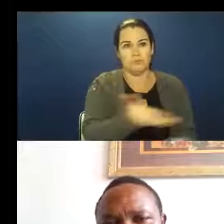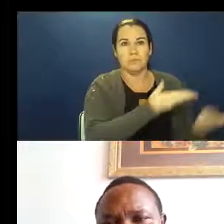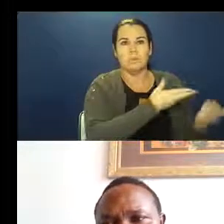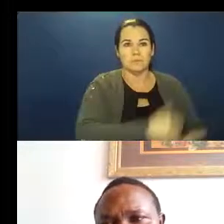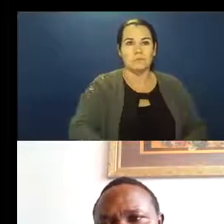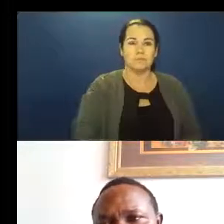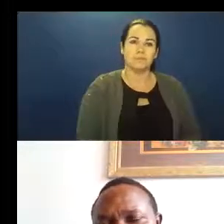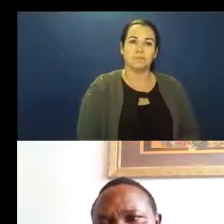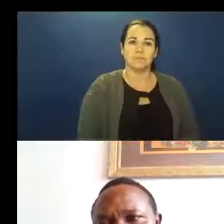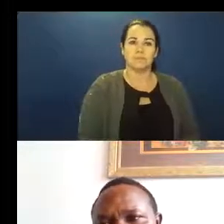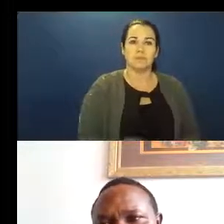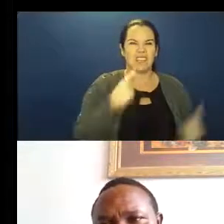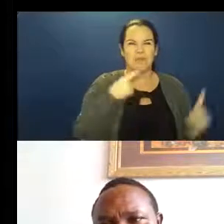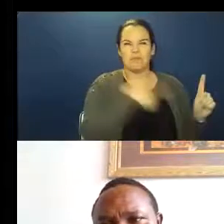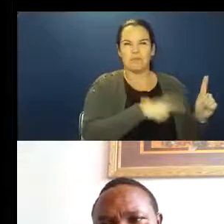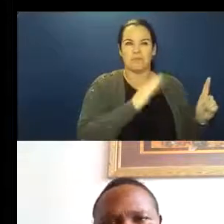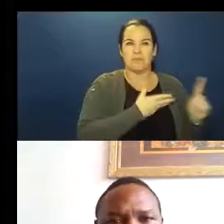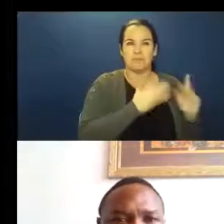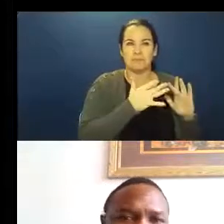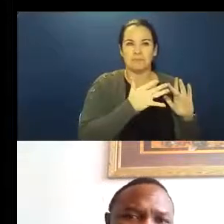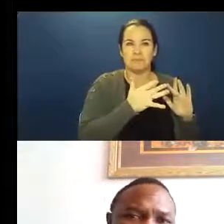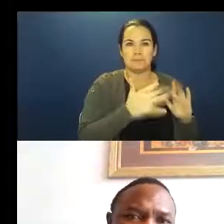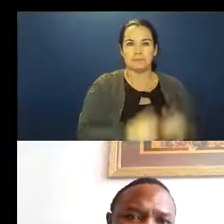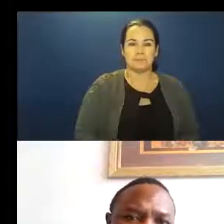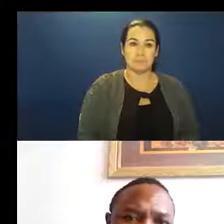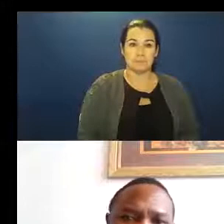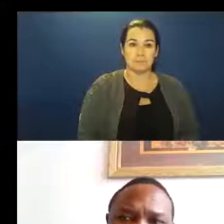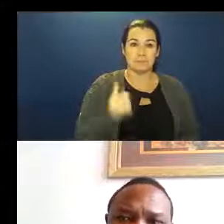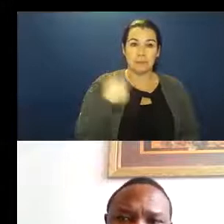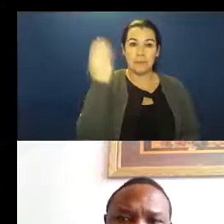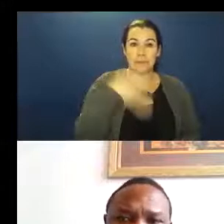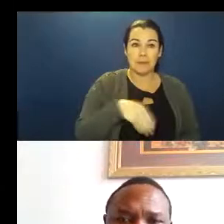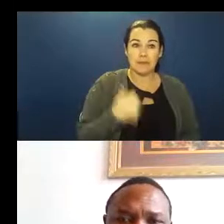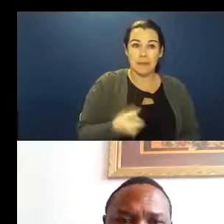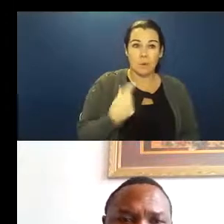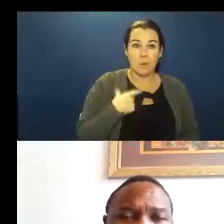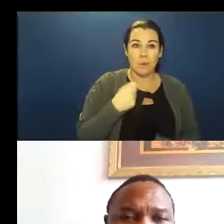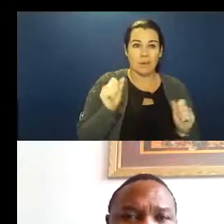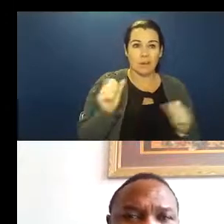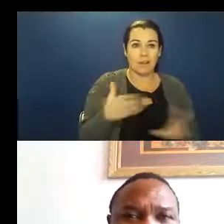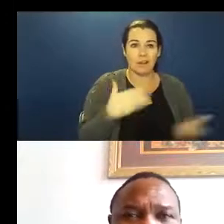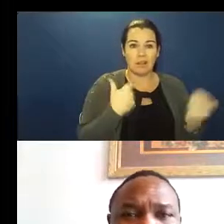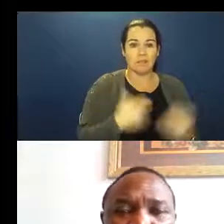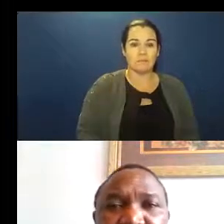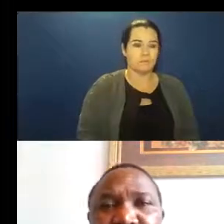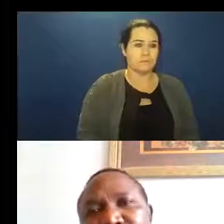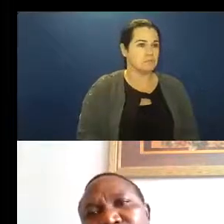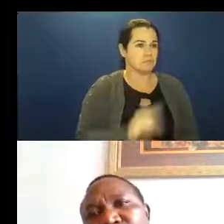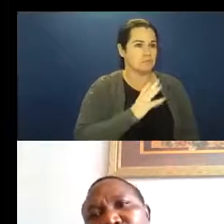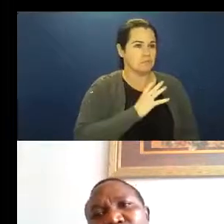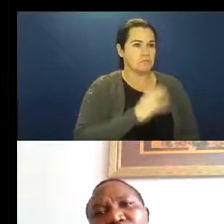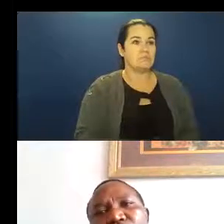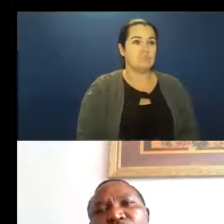to review that. Did I miss anything, Edward? Should I move? Can I move on? Yes, let's move on. Yes. All